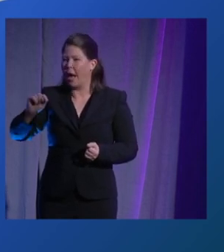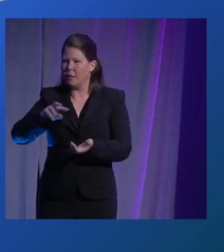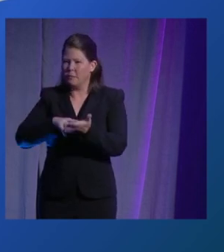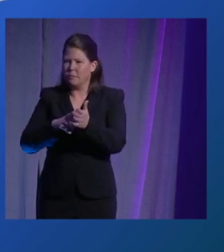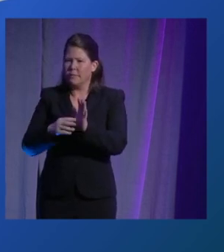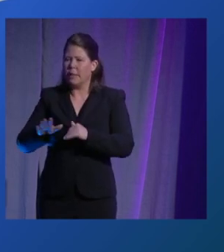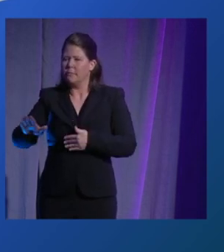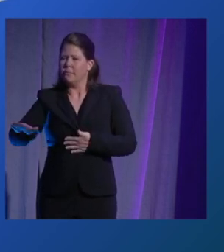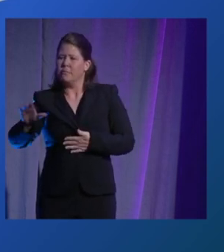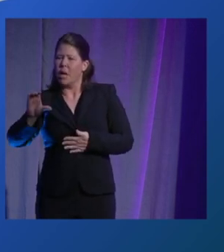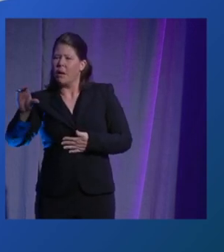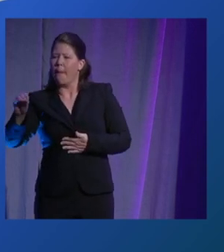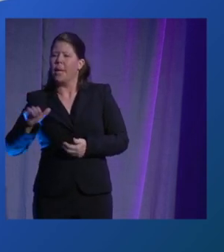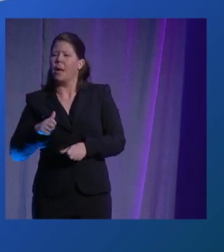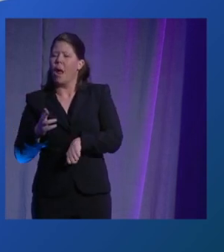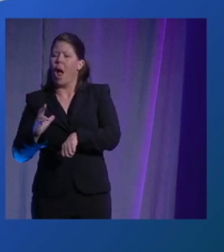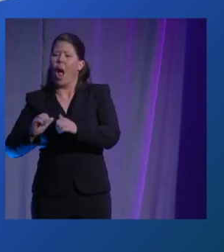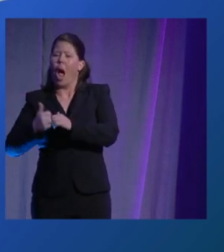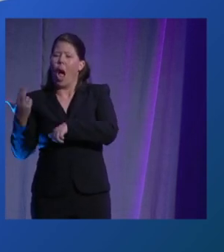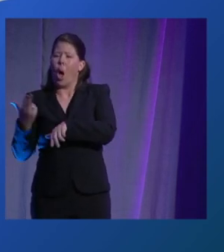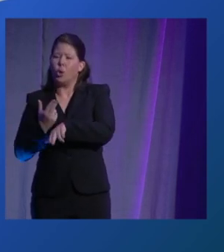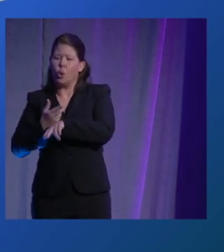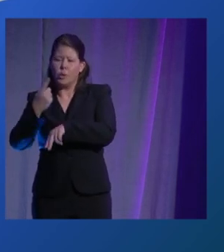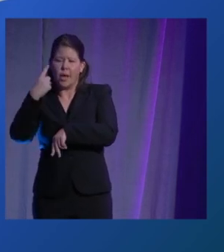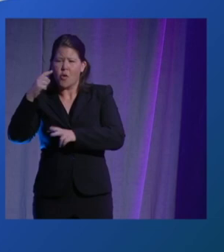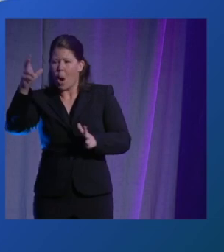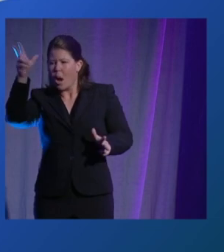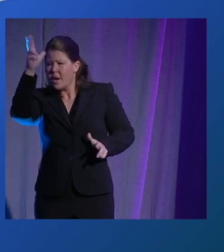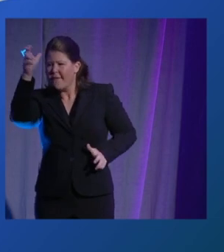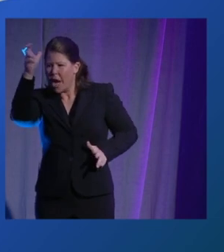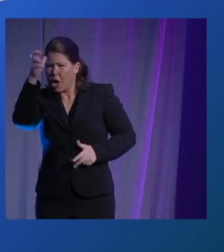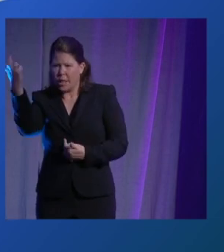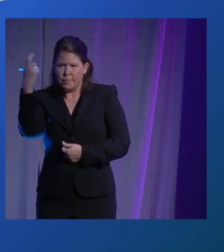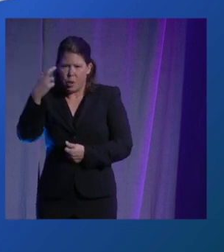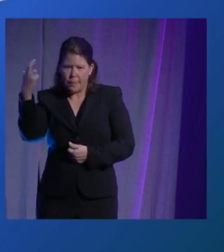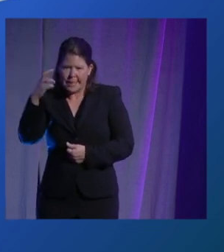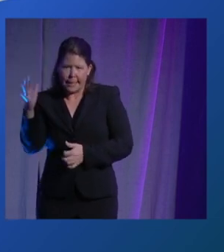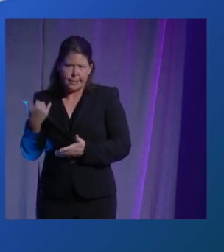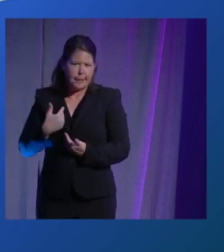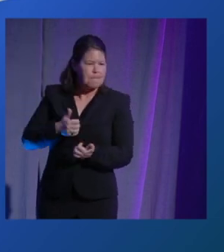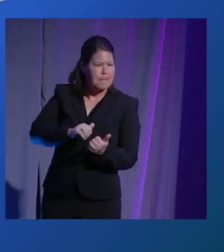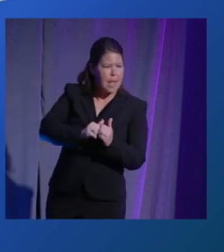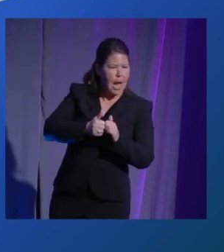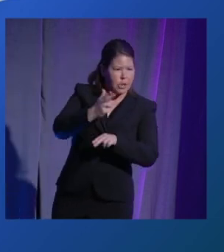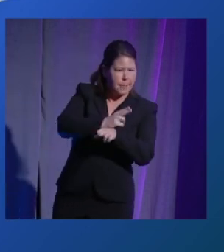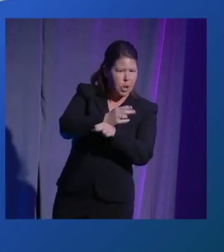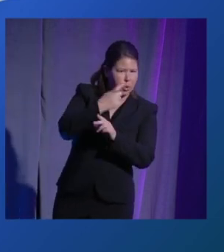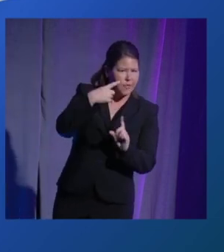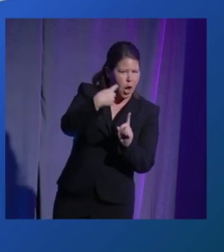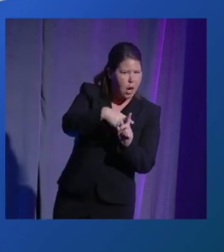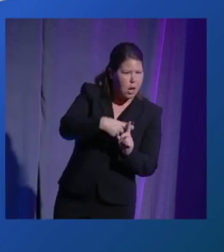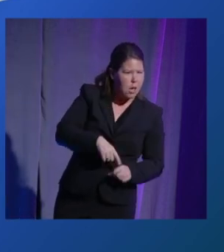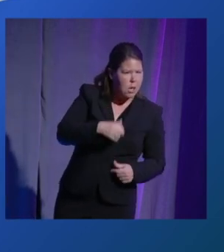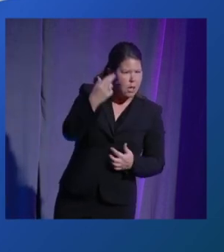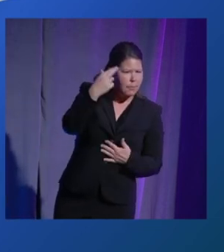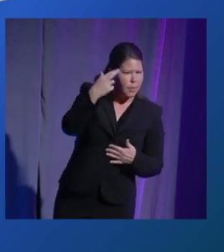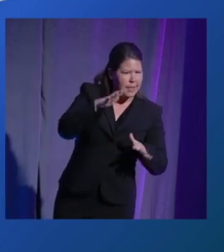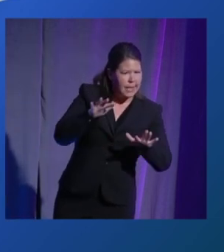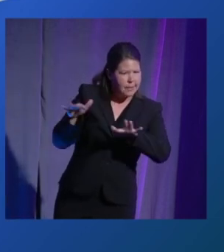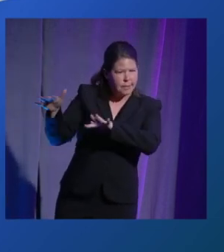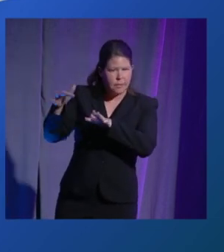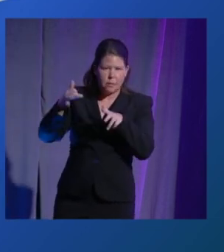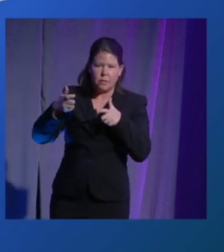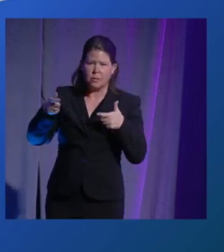being used for nefarious purposes how are you controlling it asking questions information from a regulatory standpoint on the application